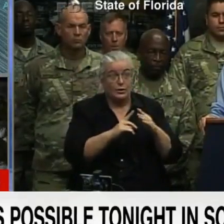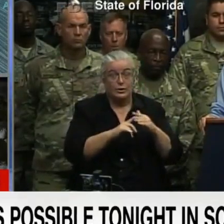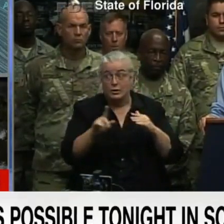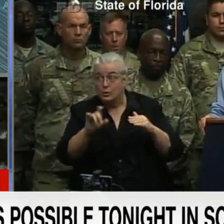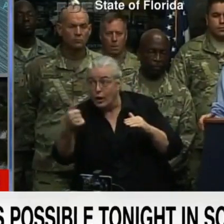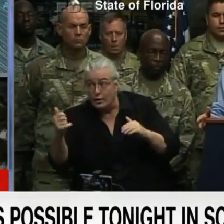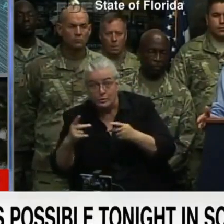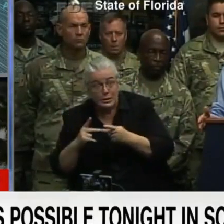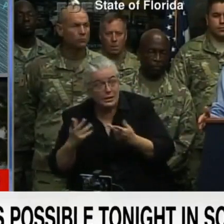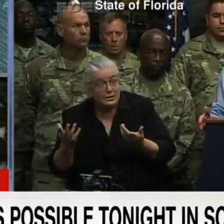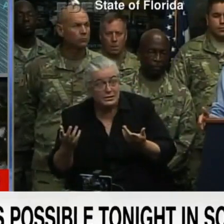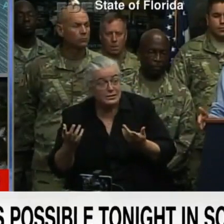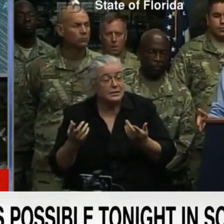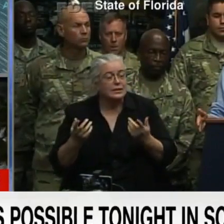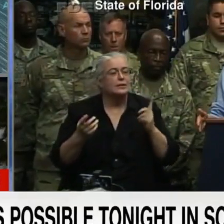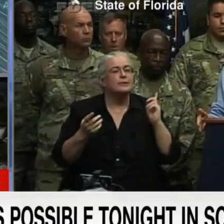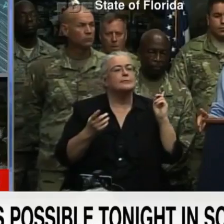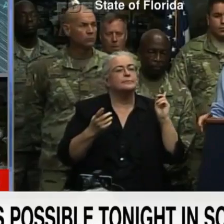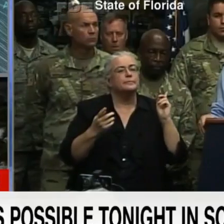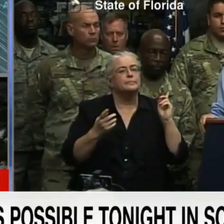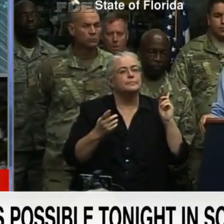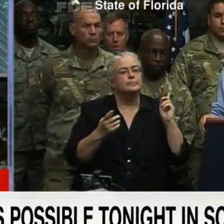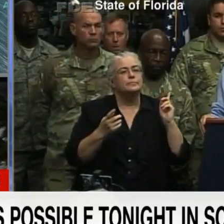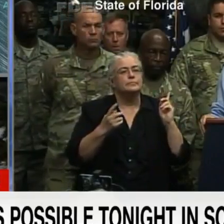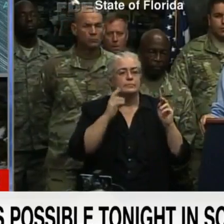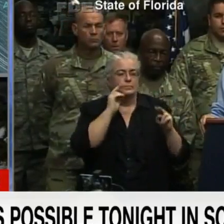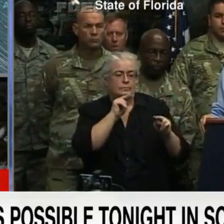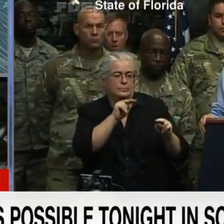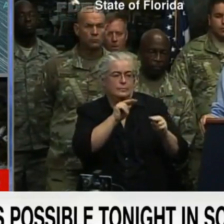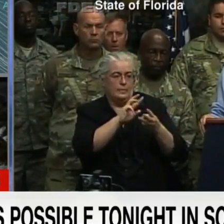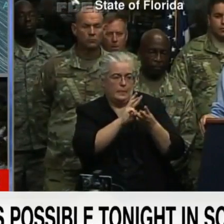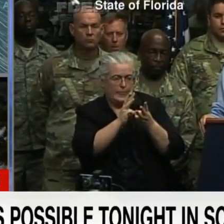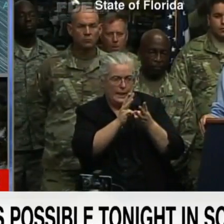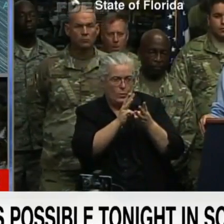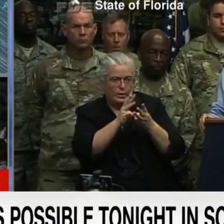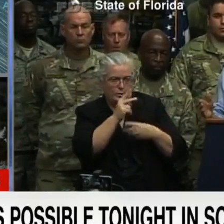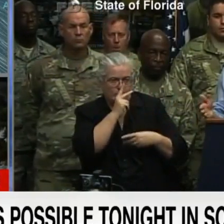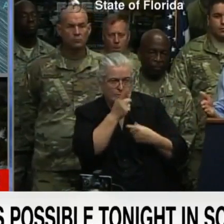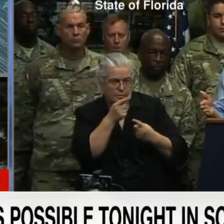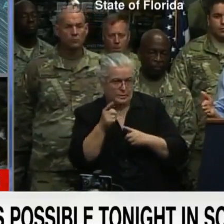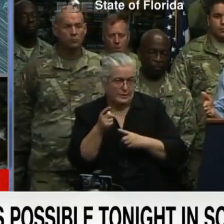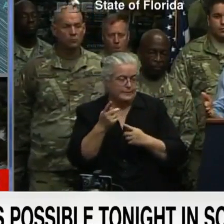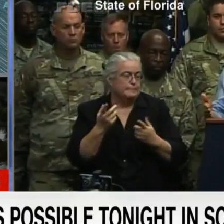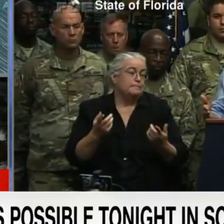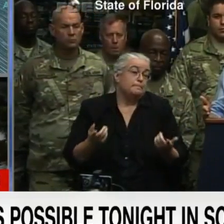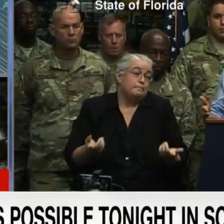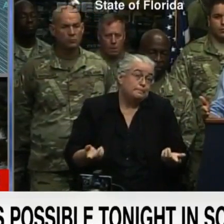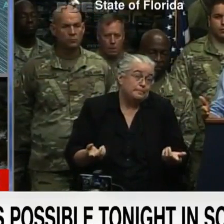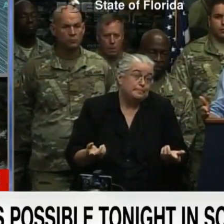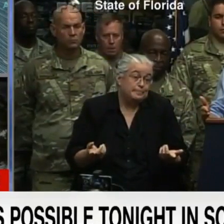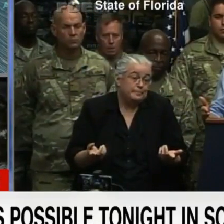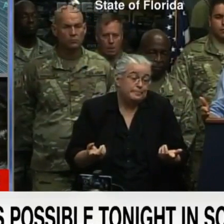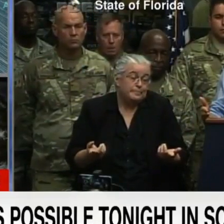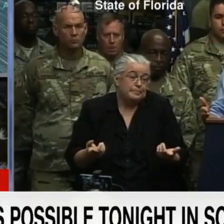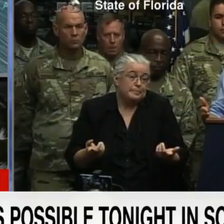Or I think you should follow the weather and see what's going to happen. Look, if you're